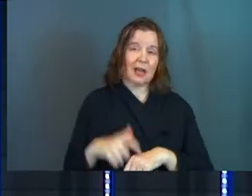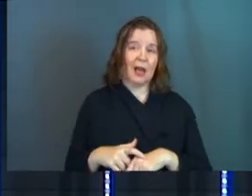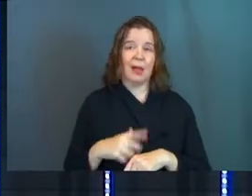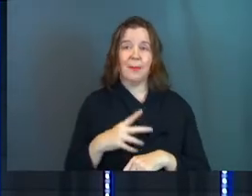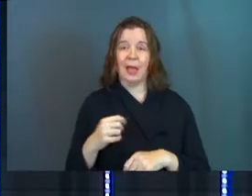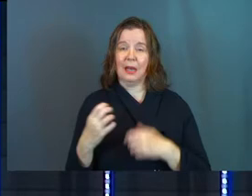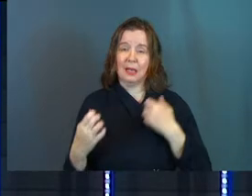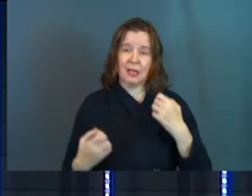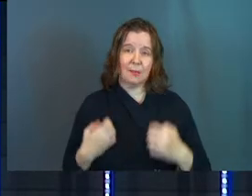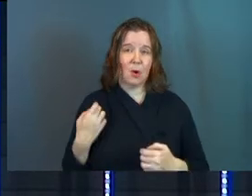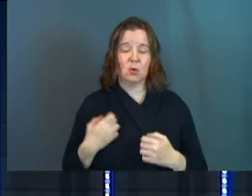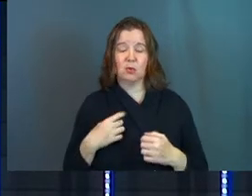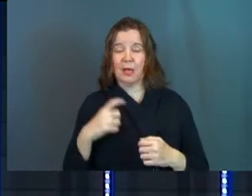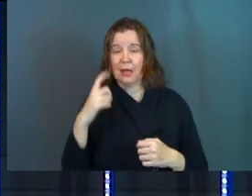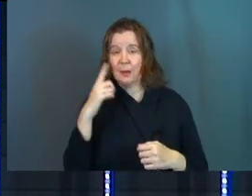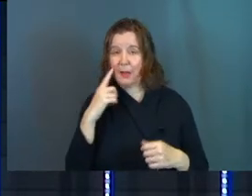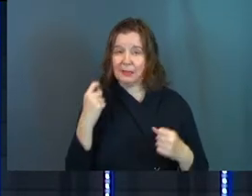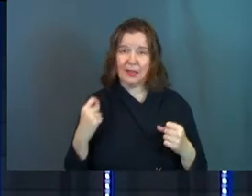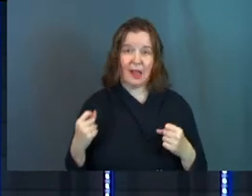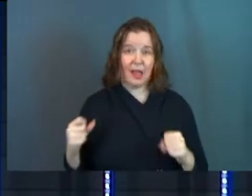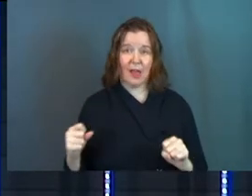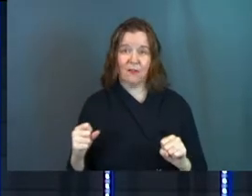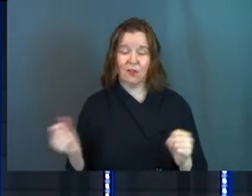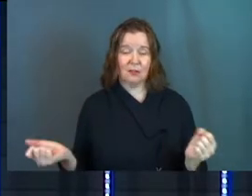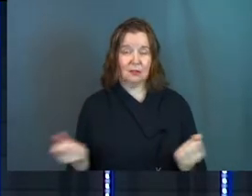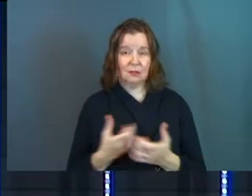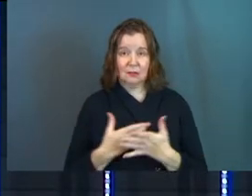time and emotional and mental effort.